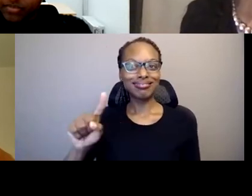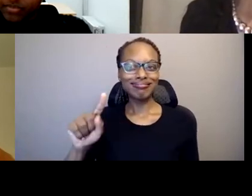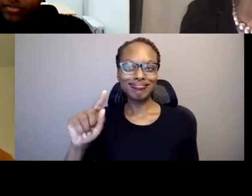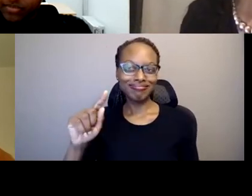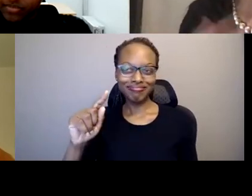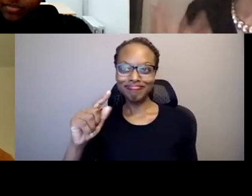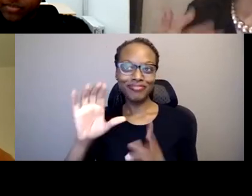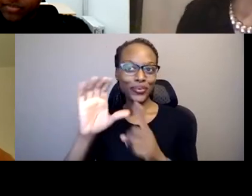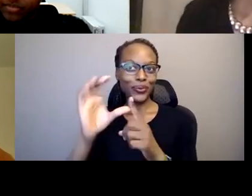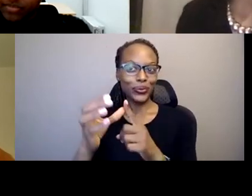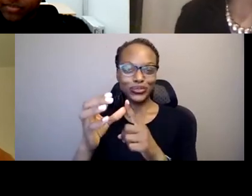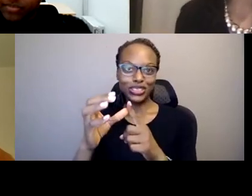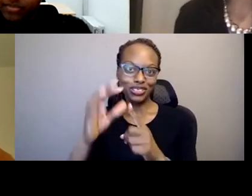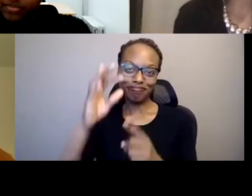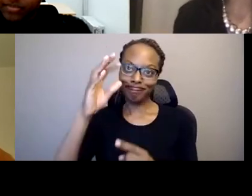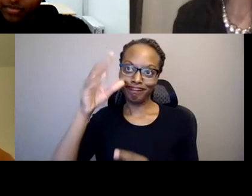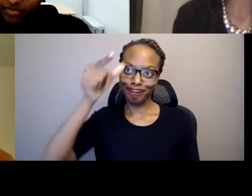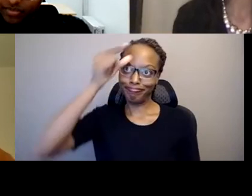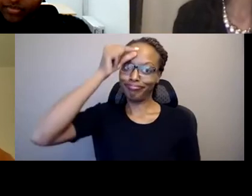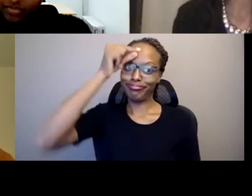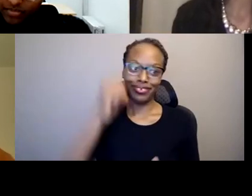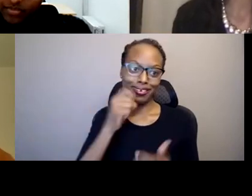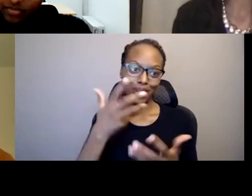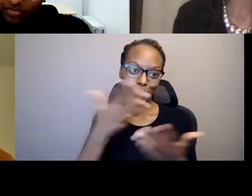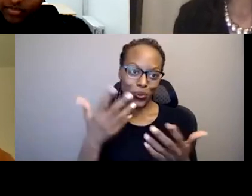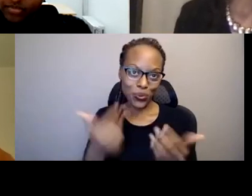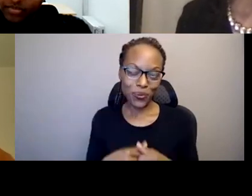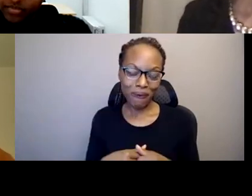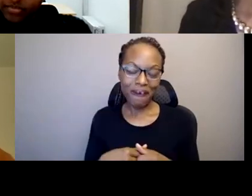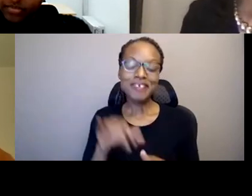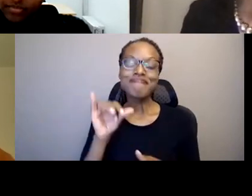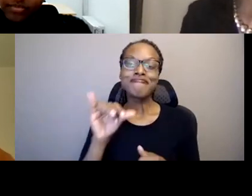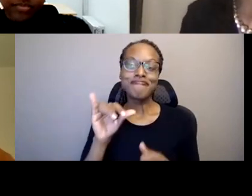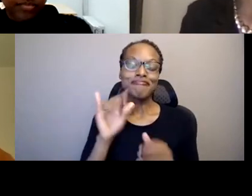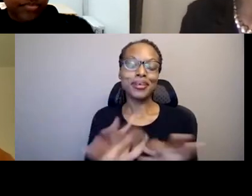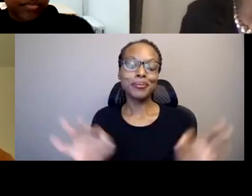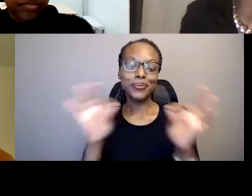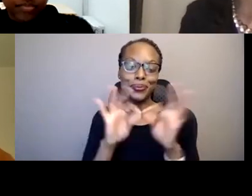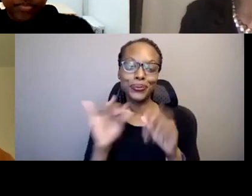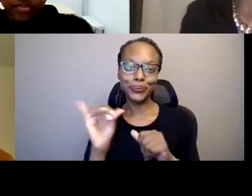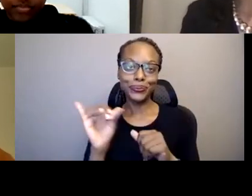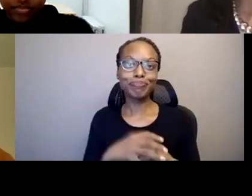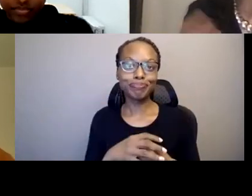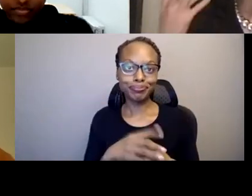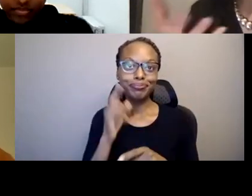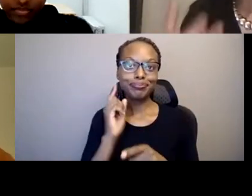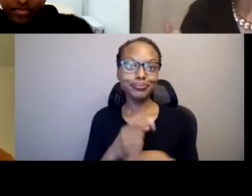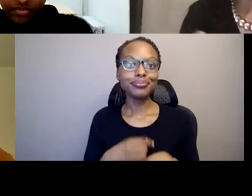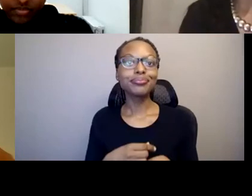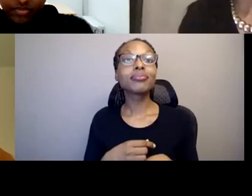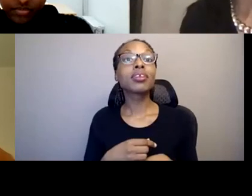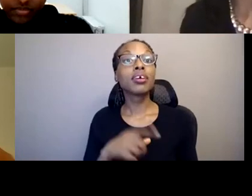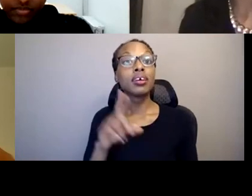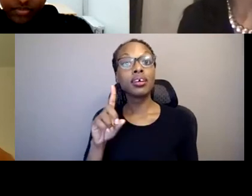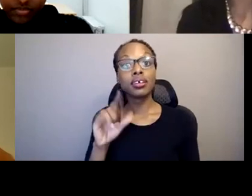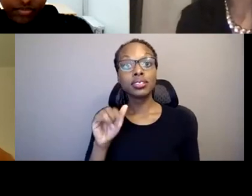in processes, it can be quite significant. So thank you for sharing about that. Deanna, I'd love to pass it off to you because, I know that